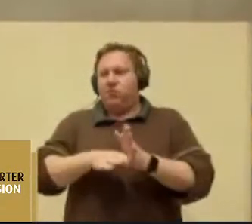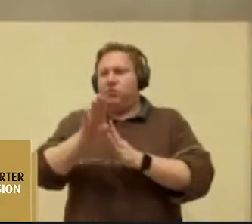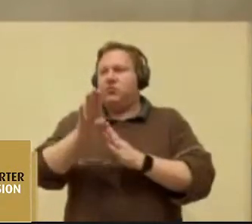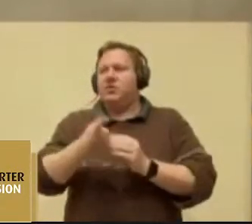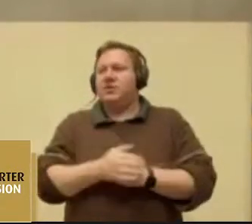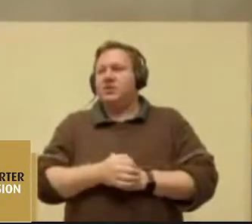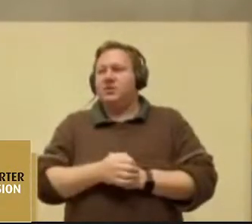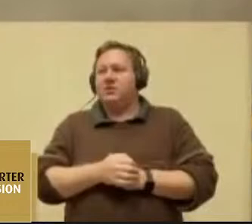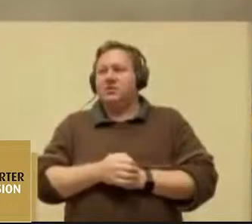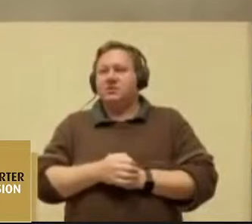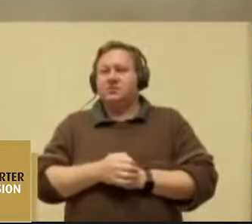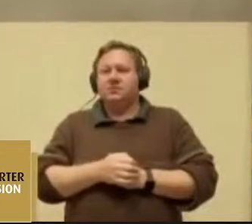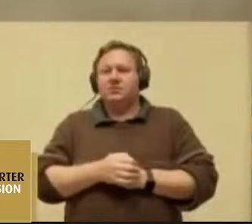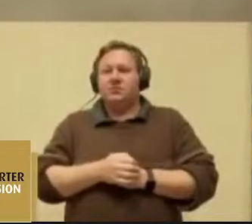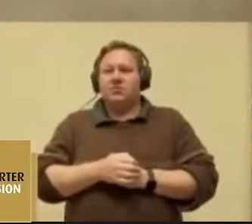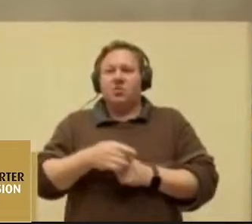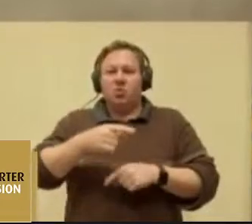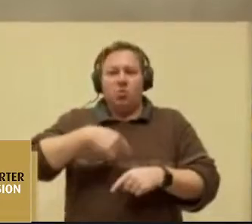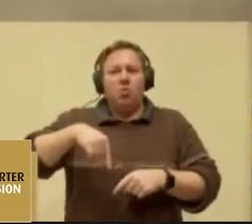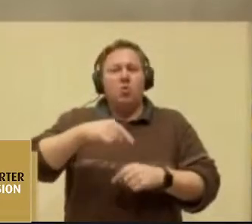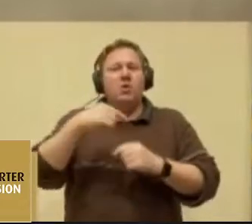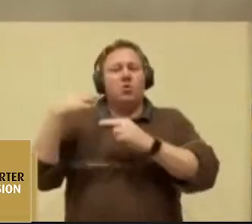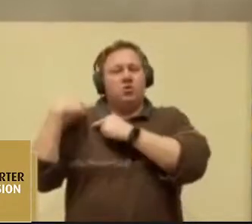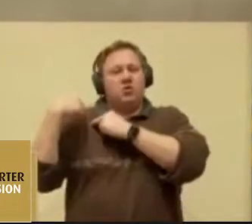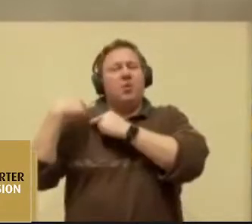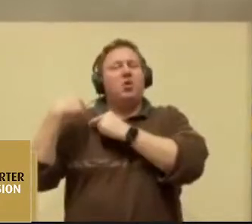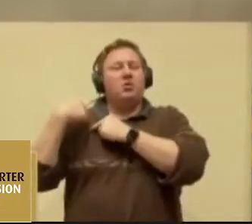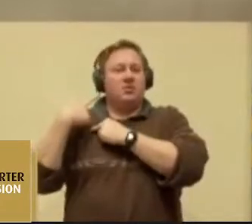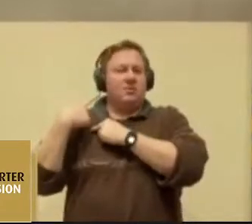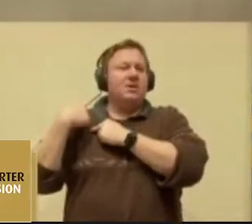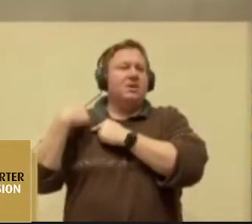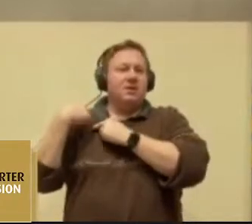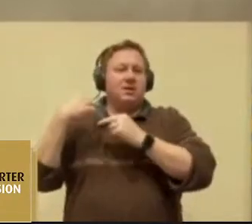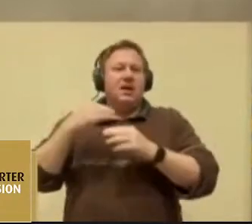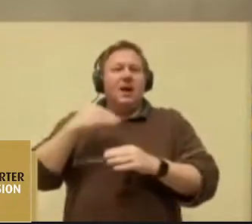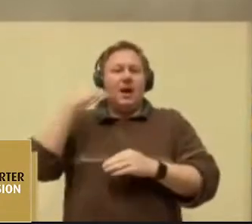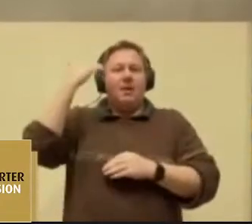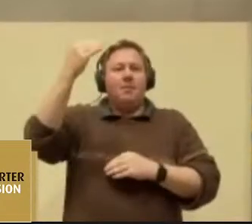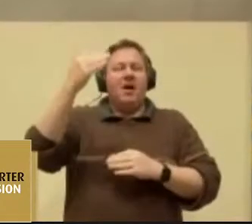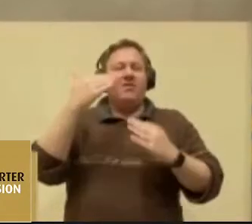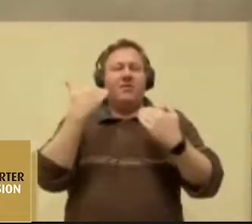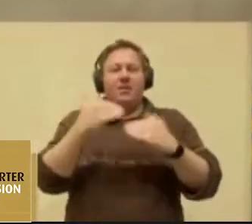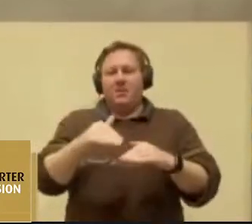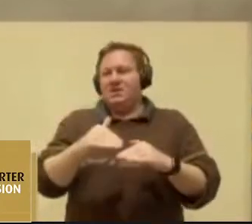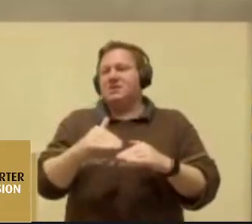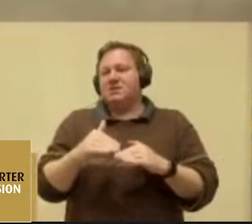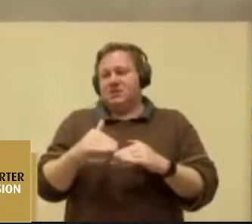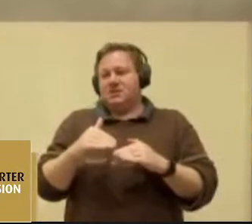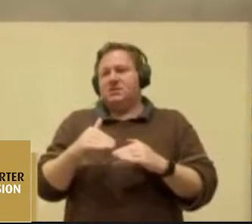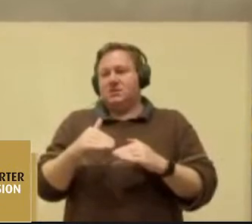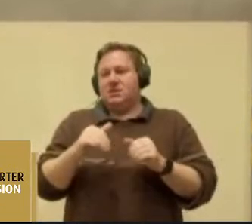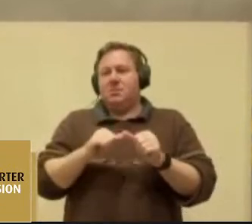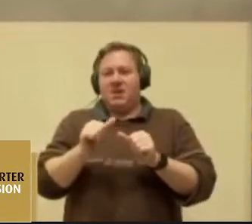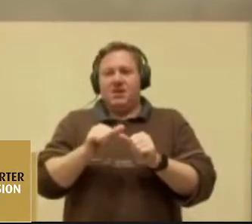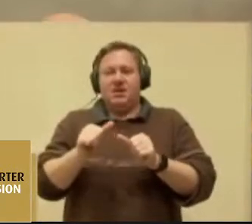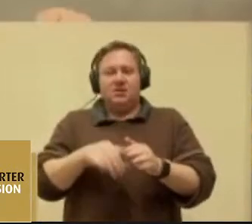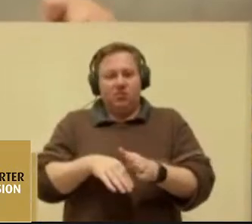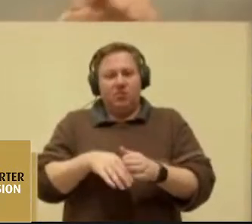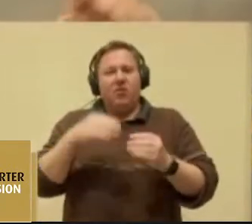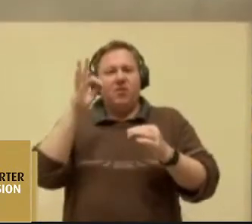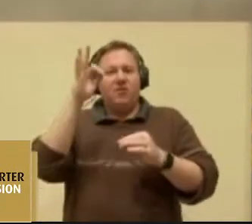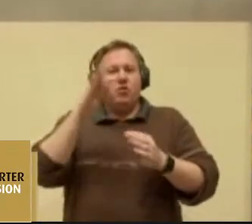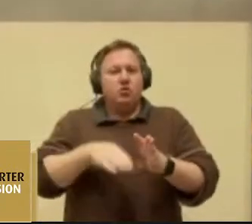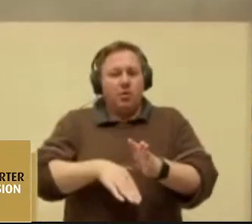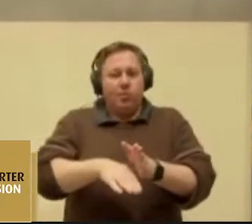have the responsibility to rise above limitations and help our people to shape a future that they